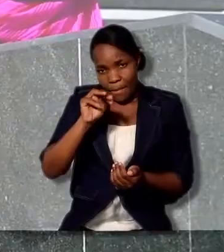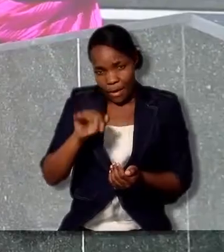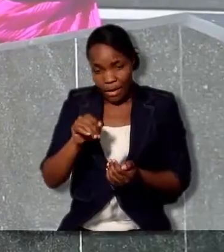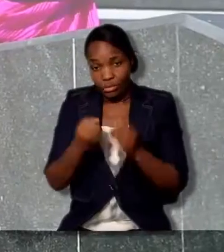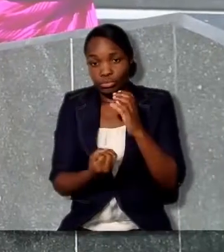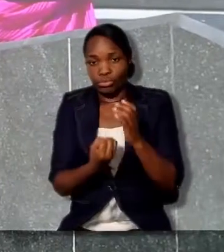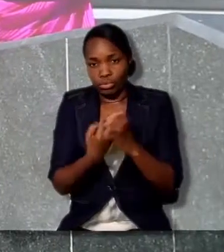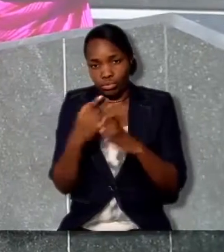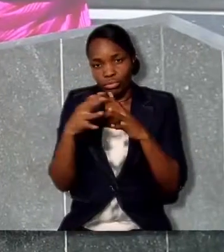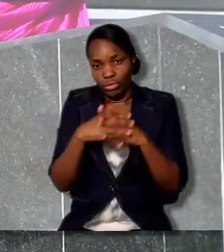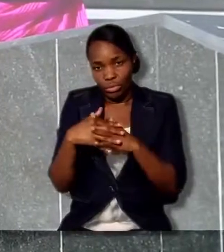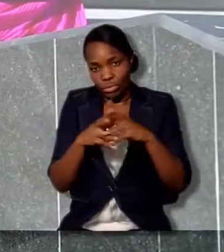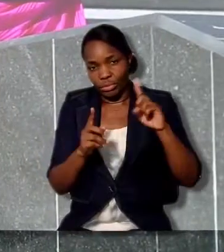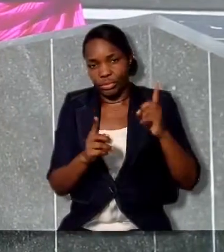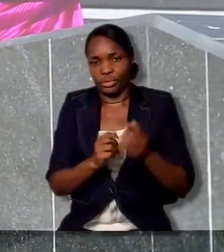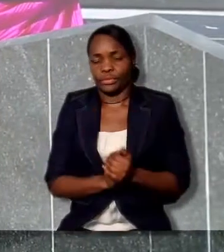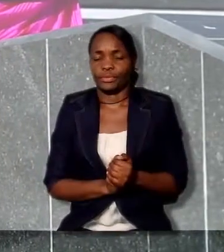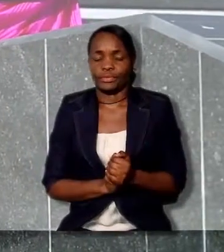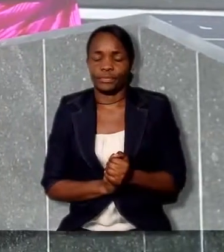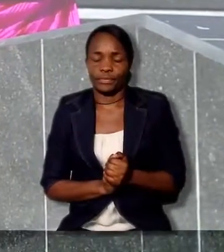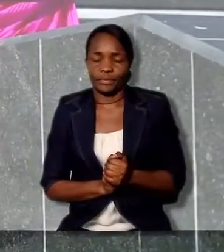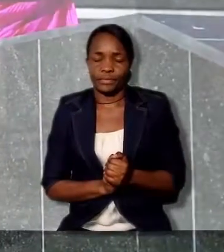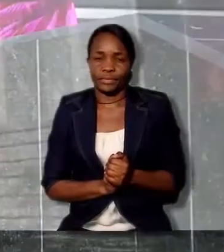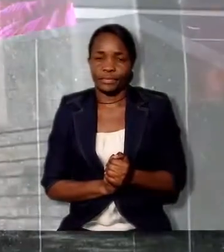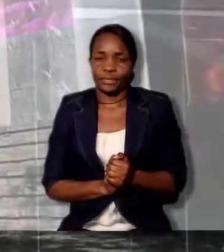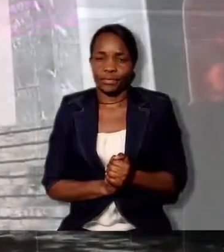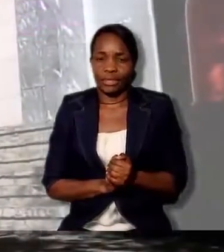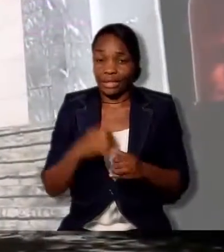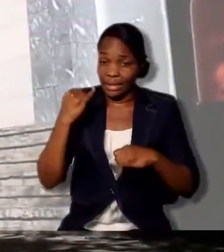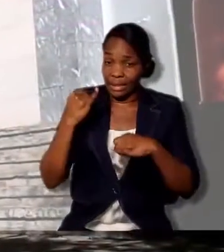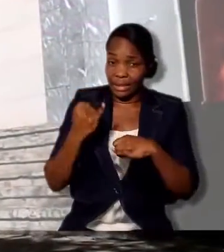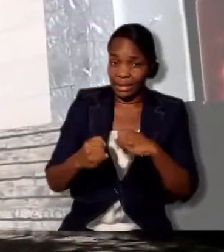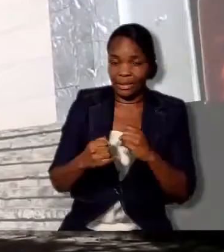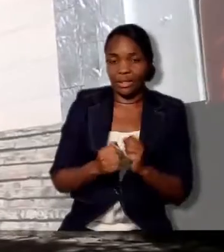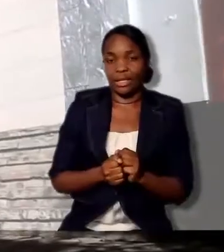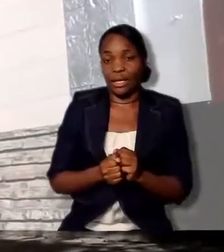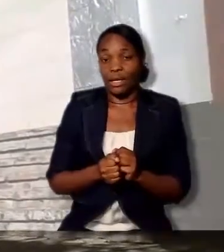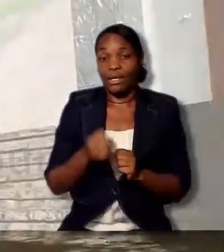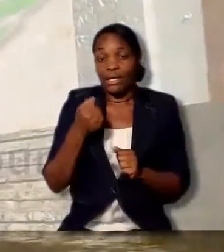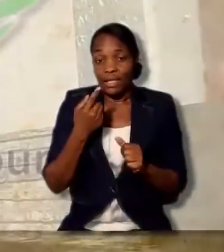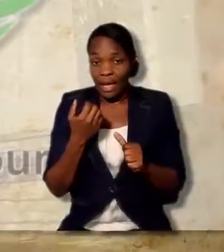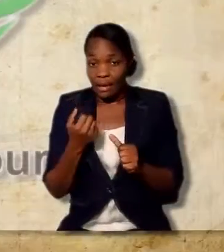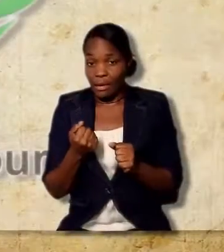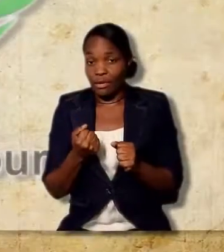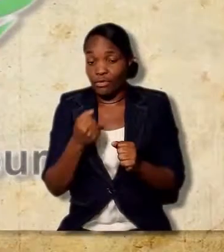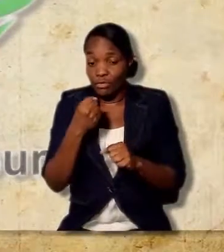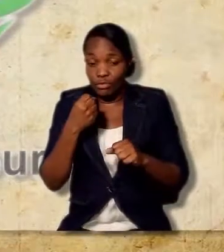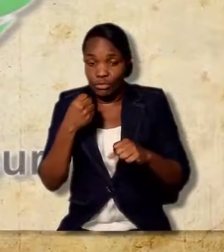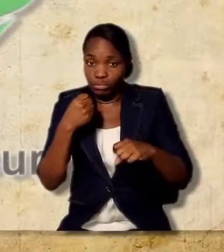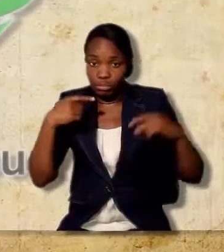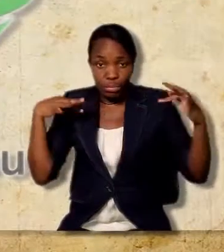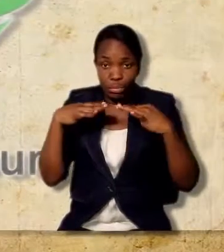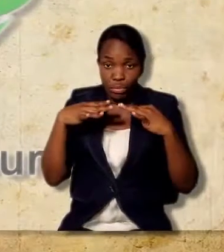in Washington, D.C., in the United States of America. Finally, to decide disputes arising between nations, there is